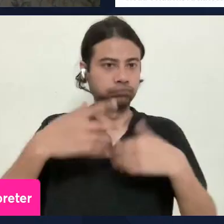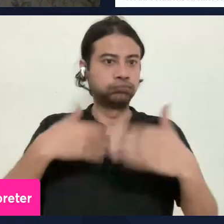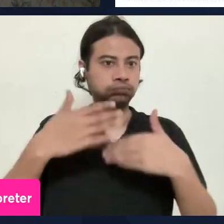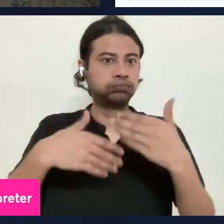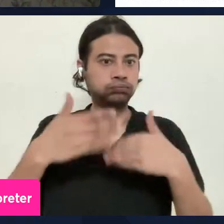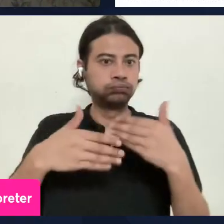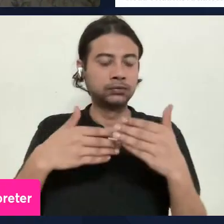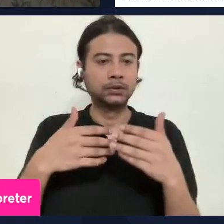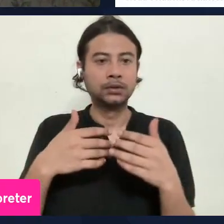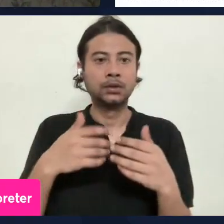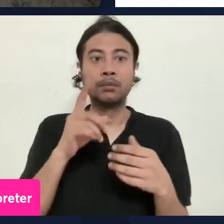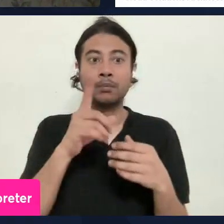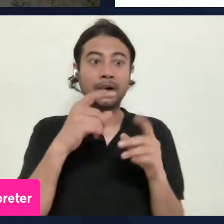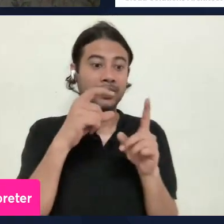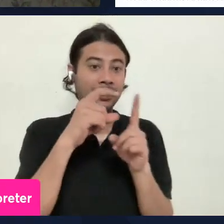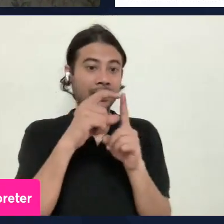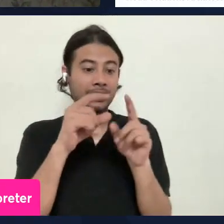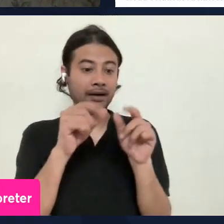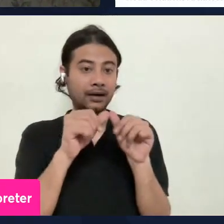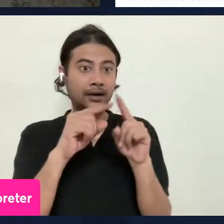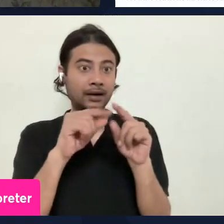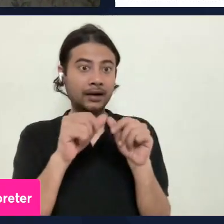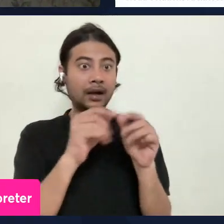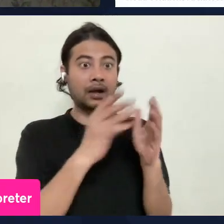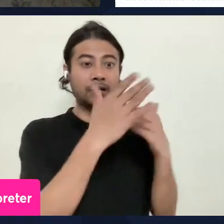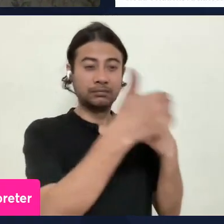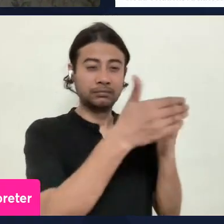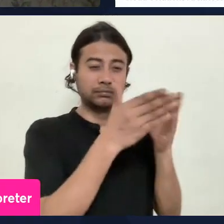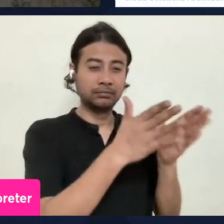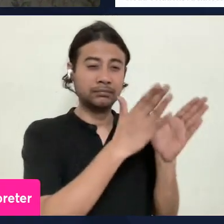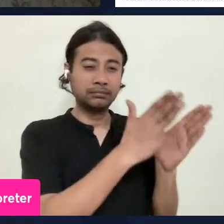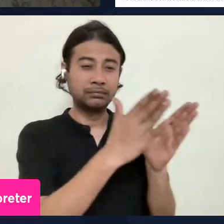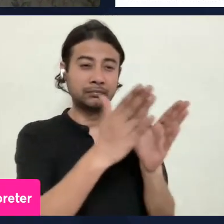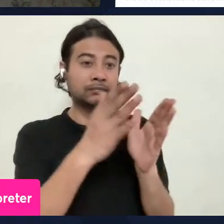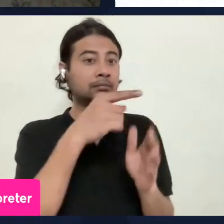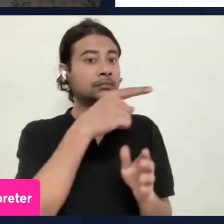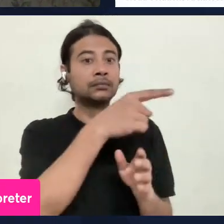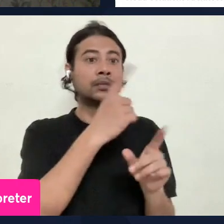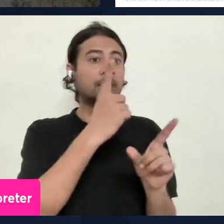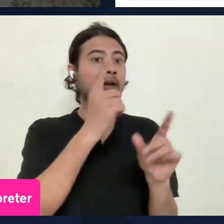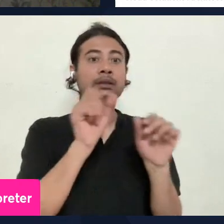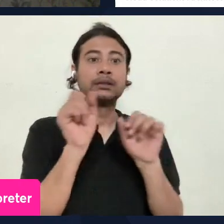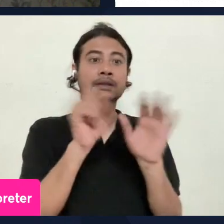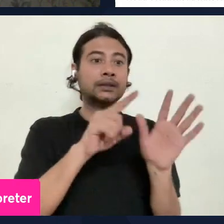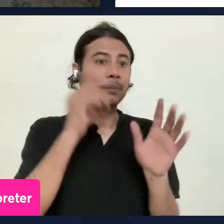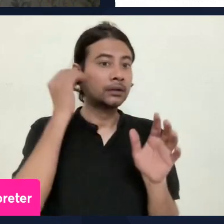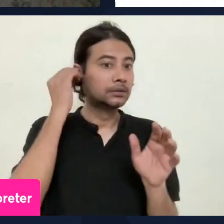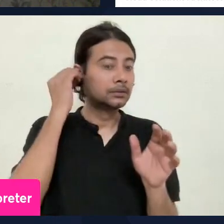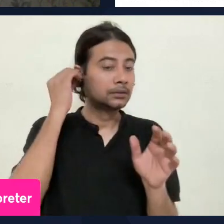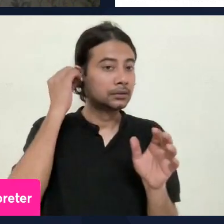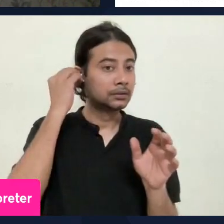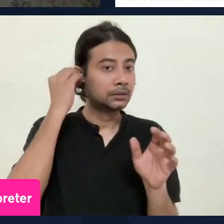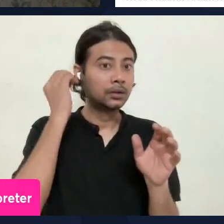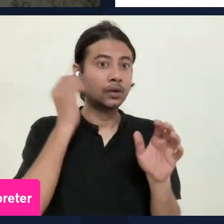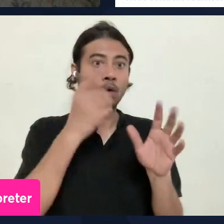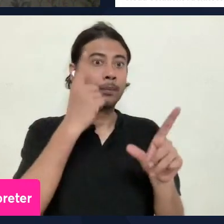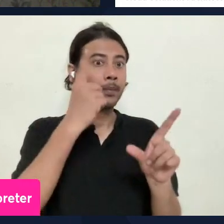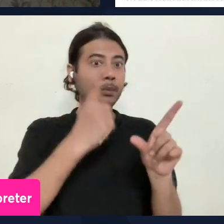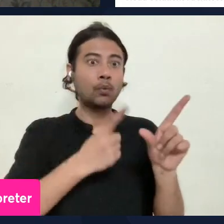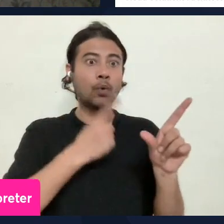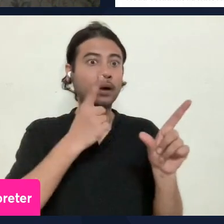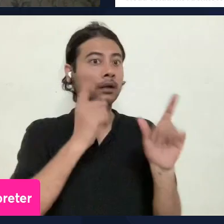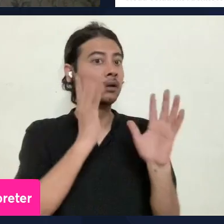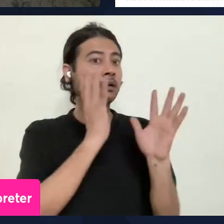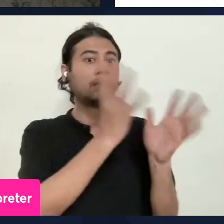on and they probably get thought about for 6 months or a year, and then they get forgotten about, and they're left, they're still burning power, right? They're still